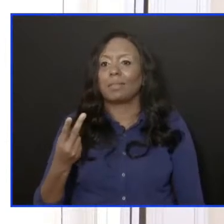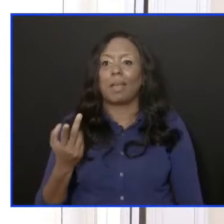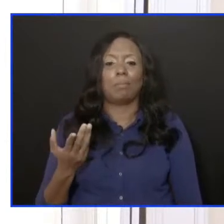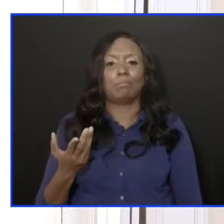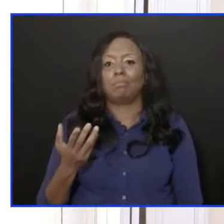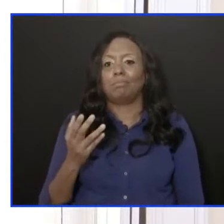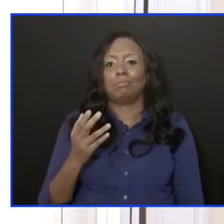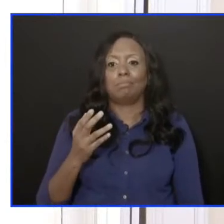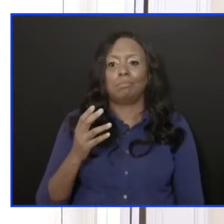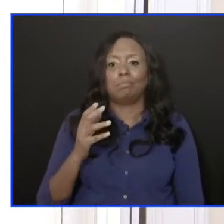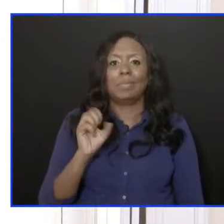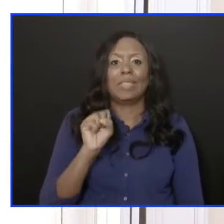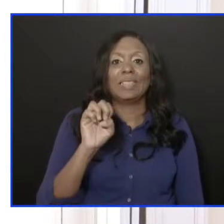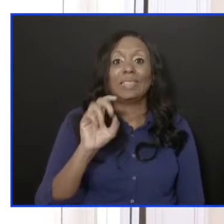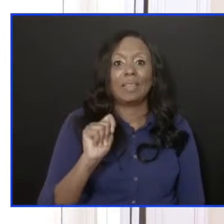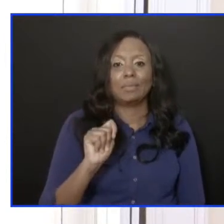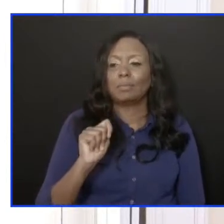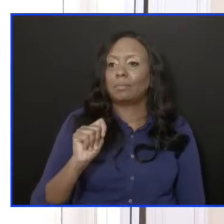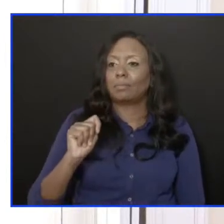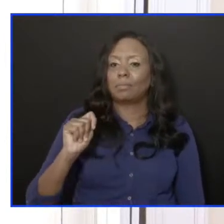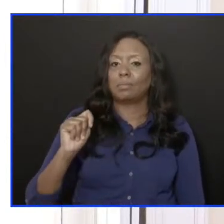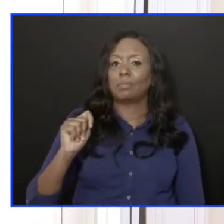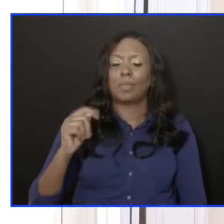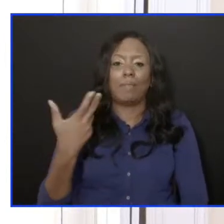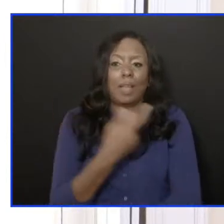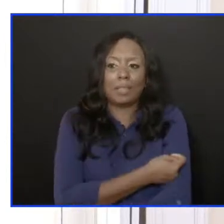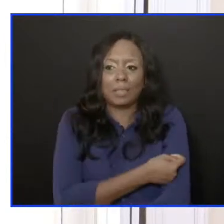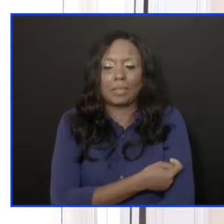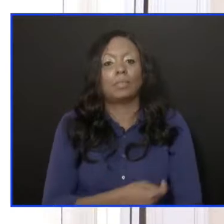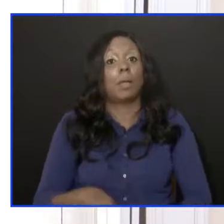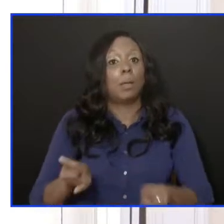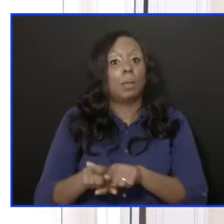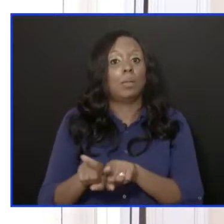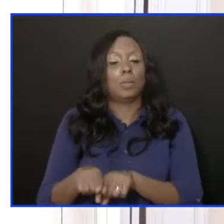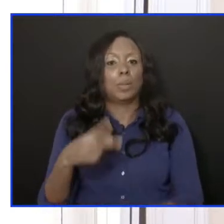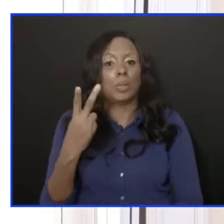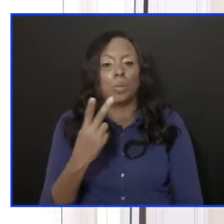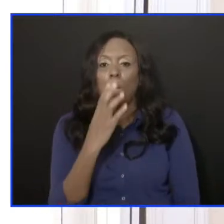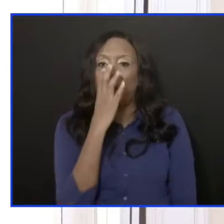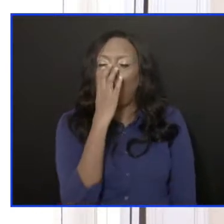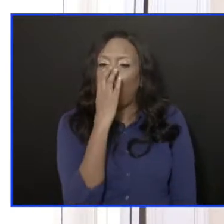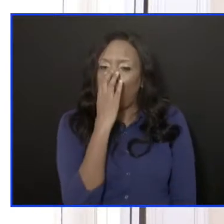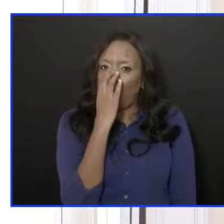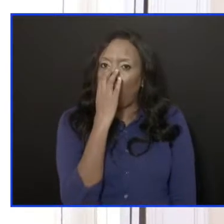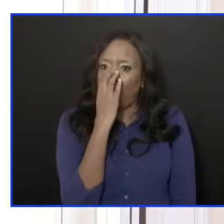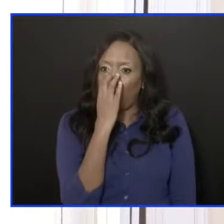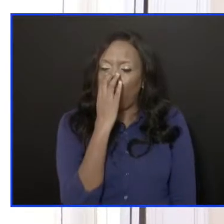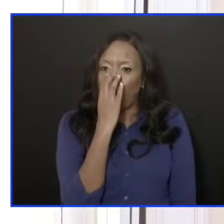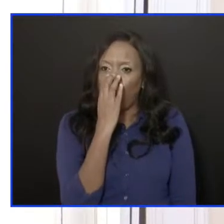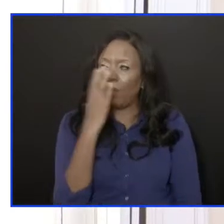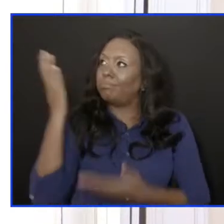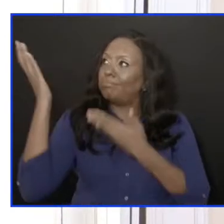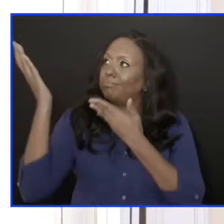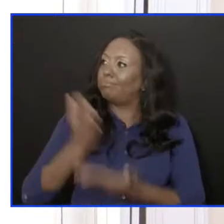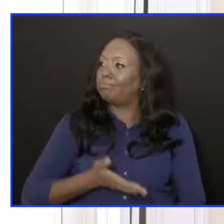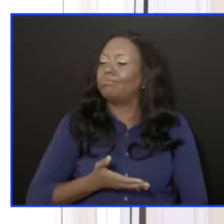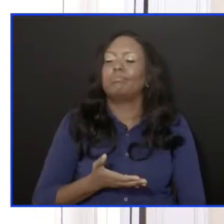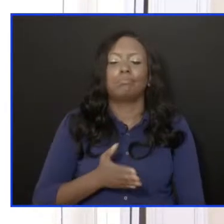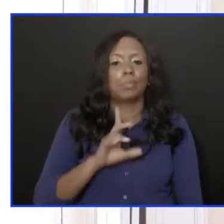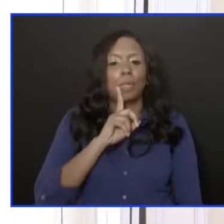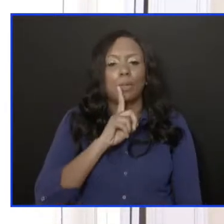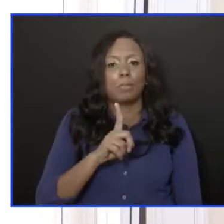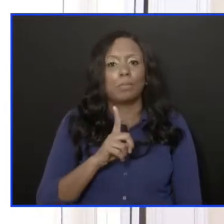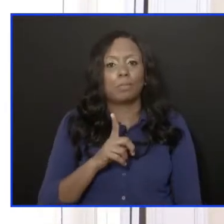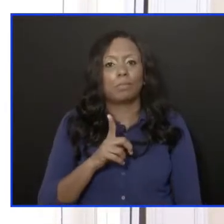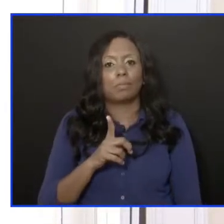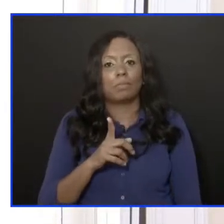Minister indicated, we received 2 oxygen plants that we had ordered about 2 months ago, and they assisted in helping us airlift